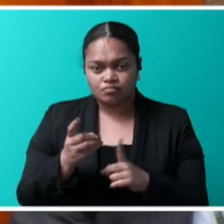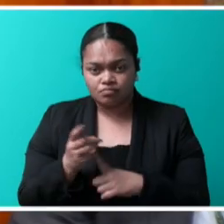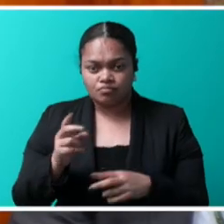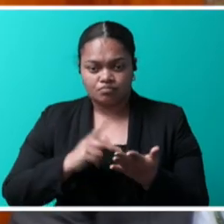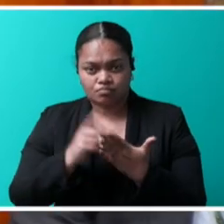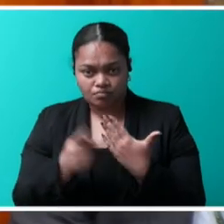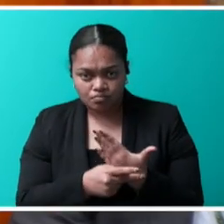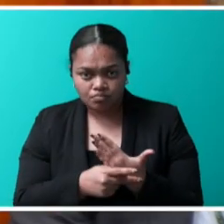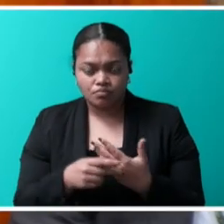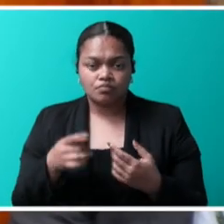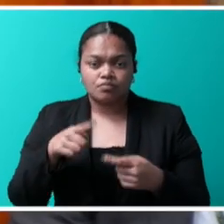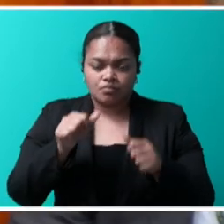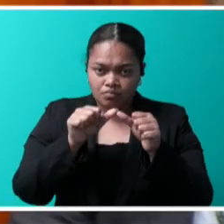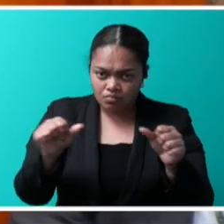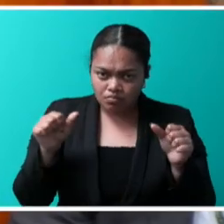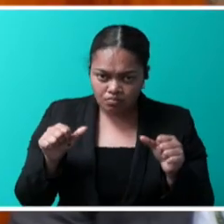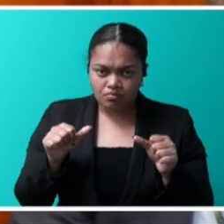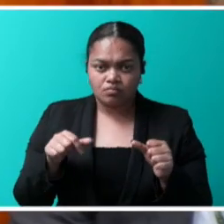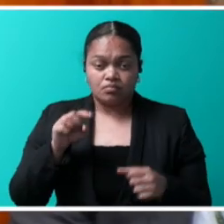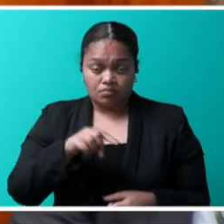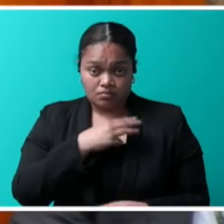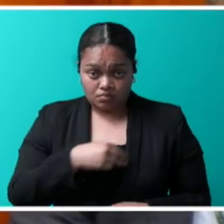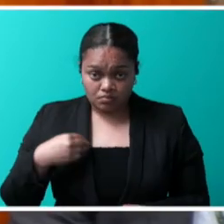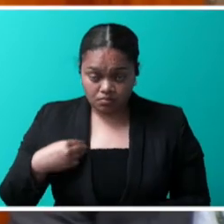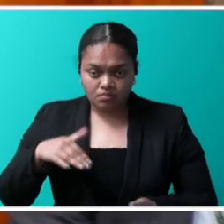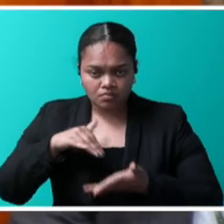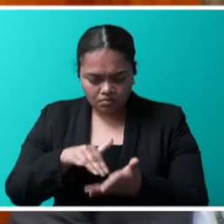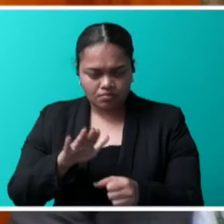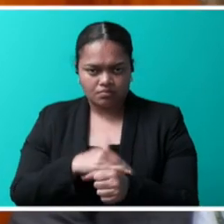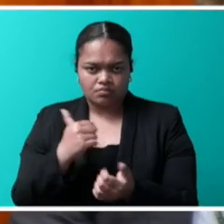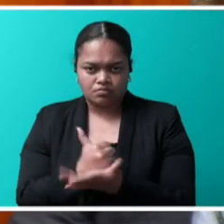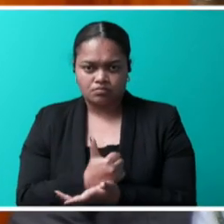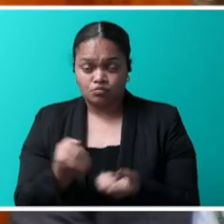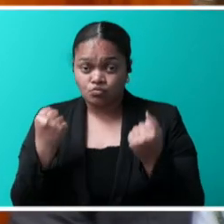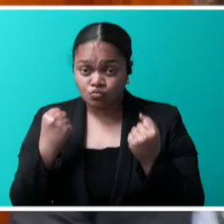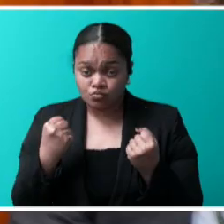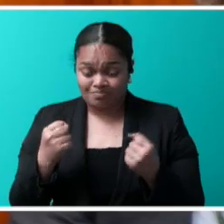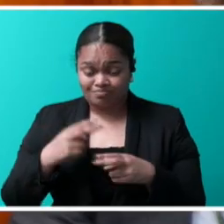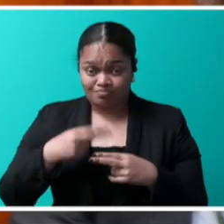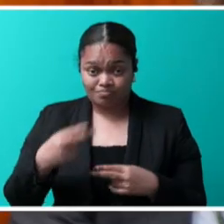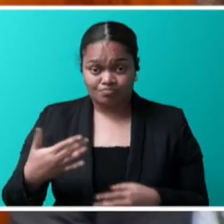to key agriculture industry, the Ministry helps ensures that strong plant health